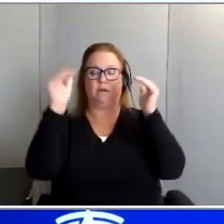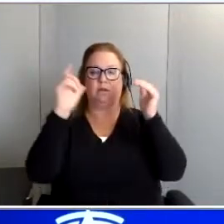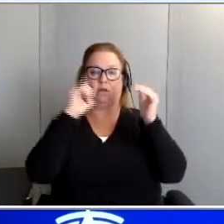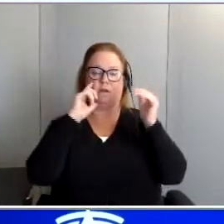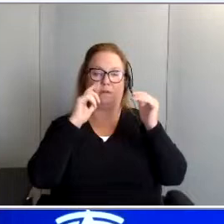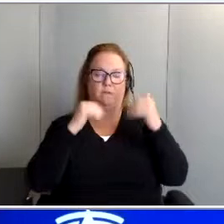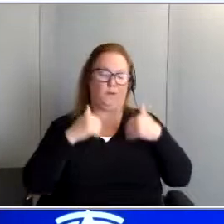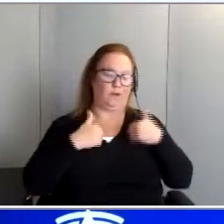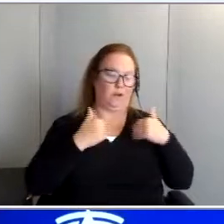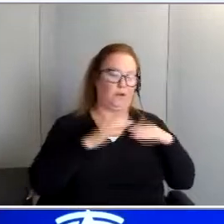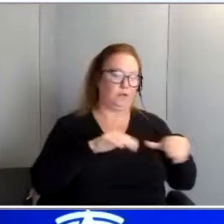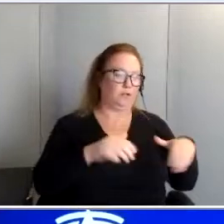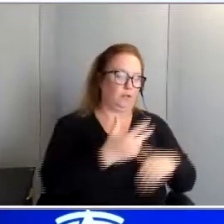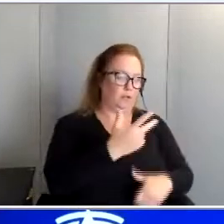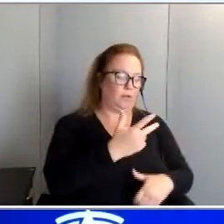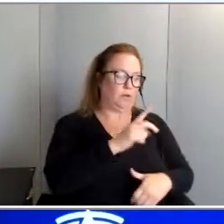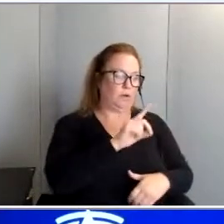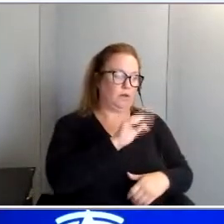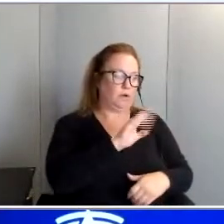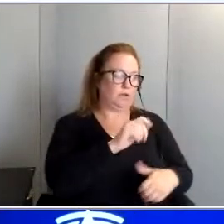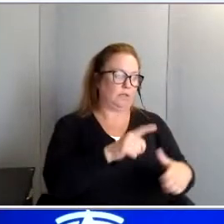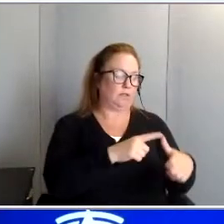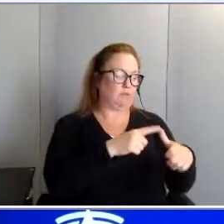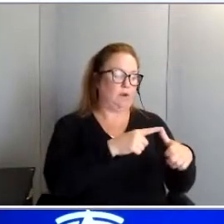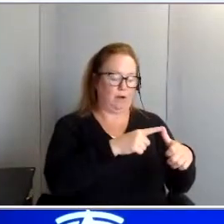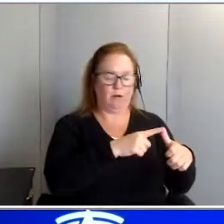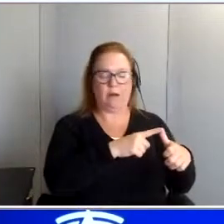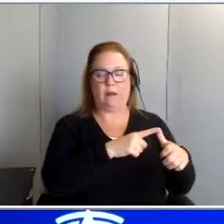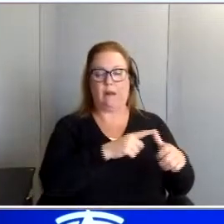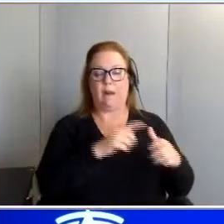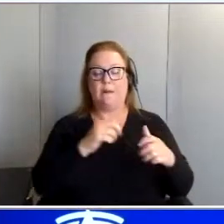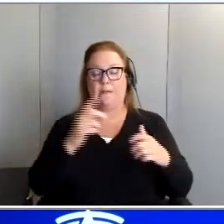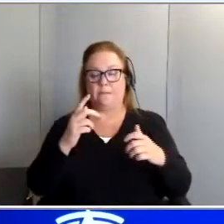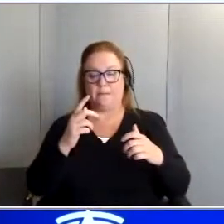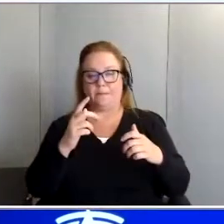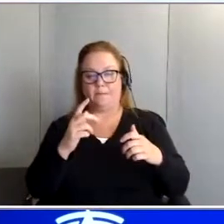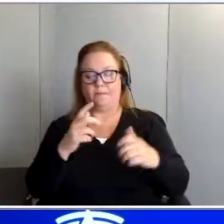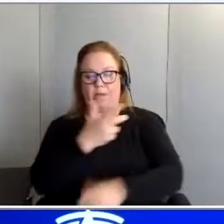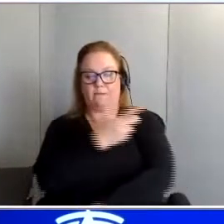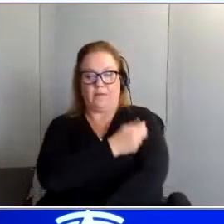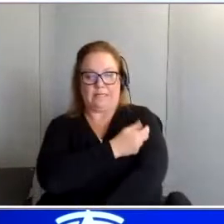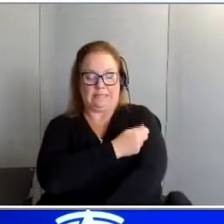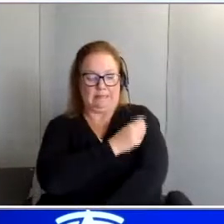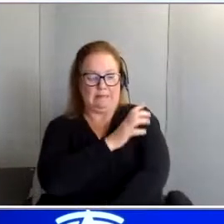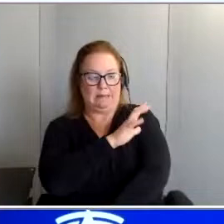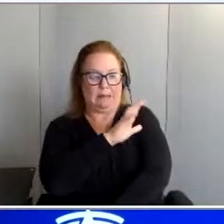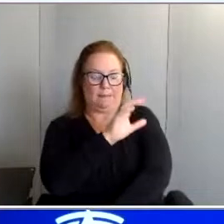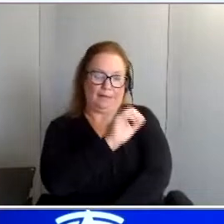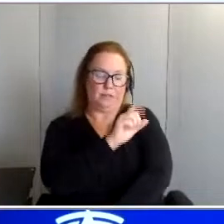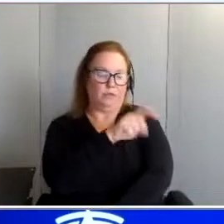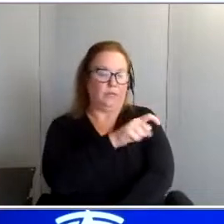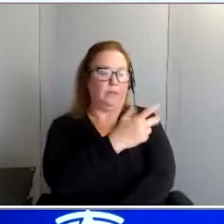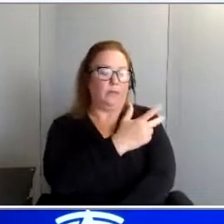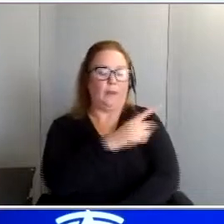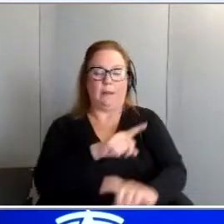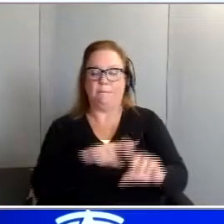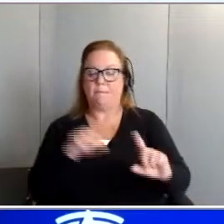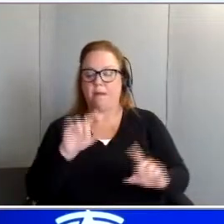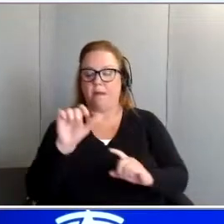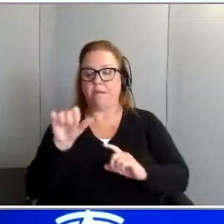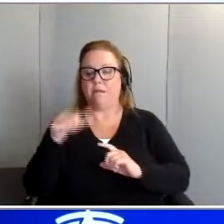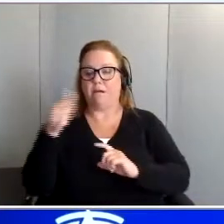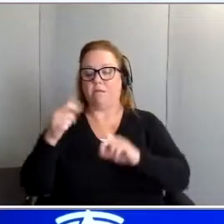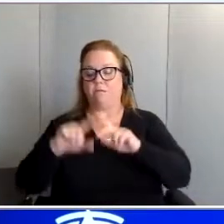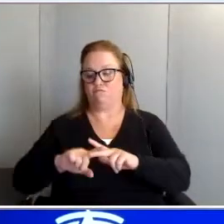children, you need those 3 doses as a primary series for one of the vaccine companies. But when you have those